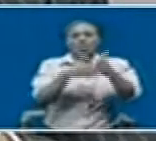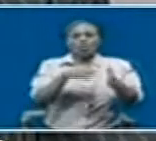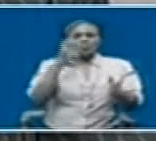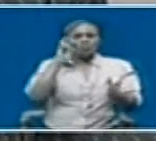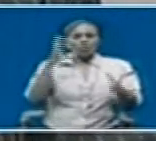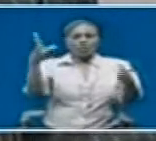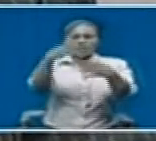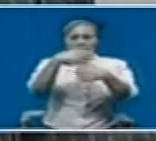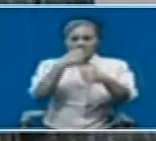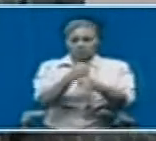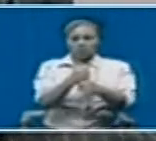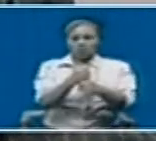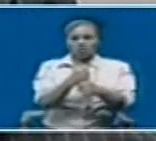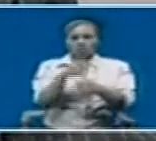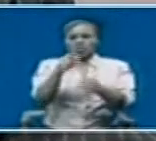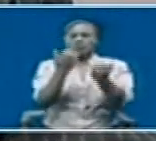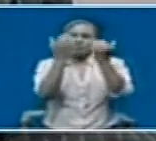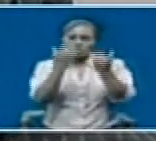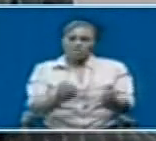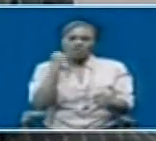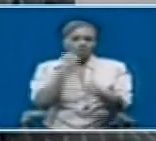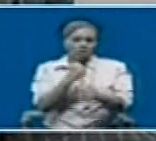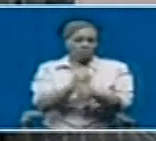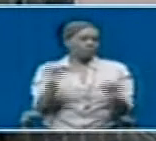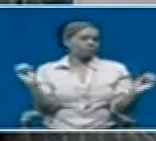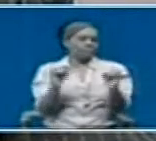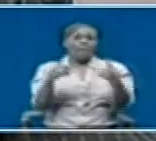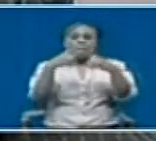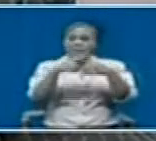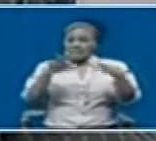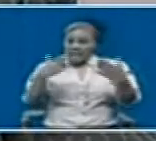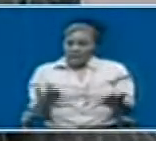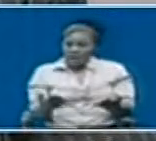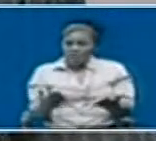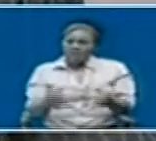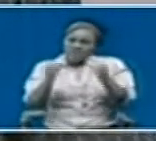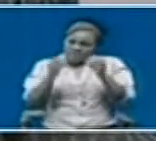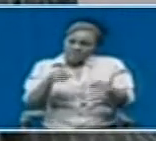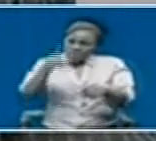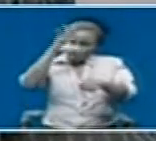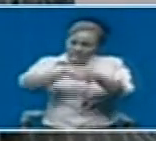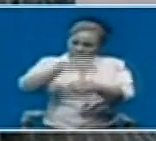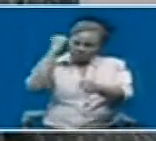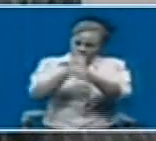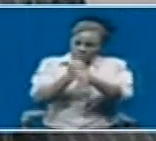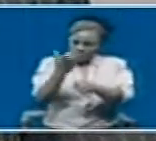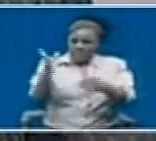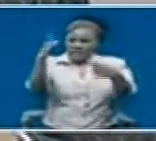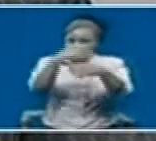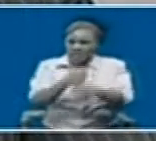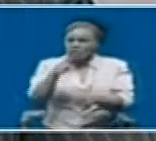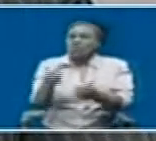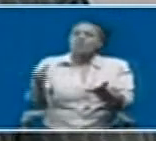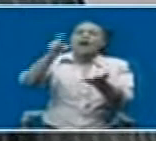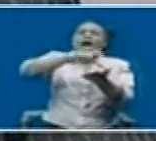the perspective of you need a job from the company, but rather that if you get employed in that company, what shall you